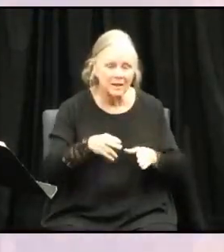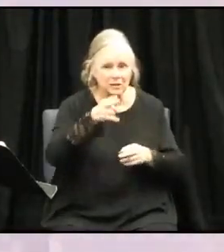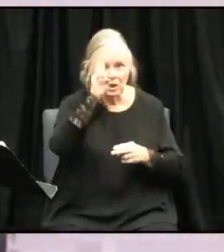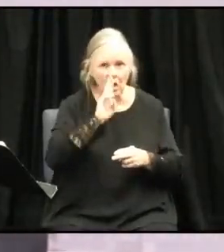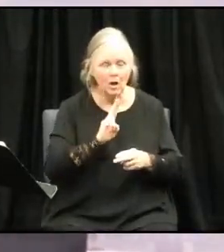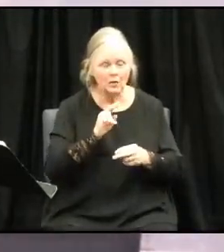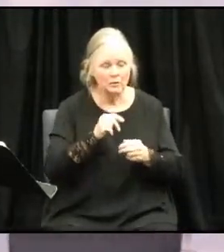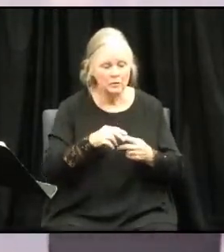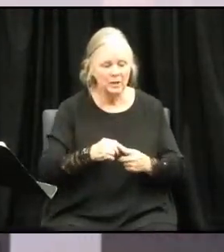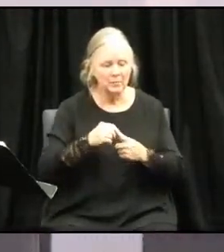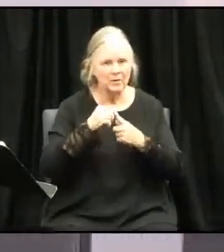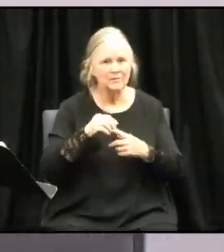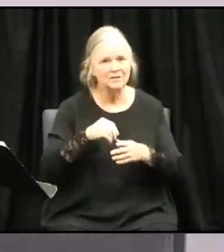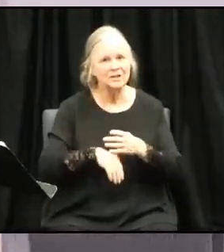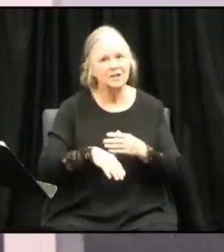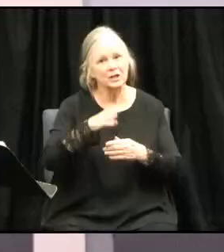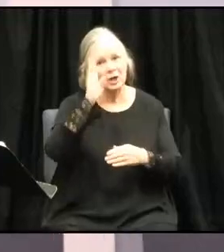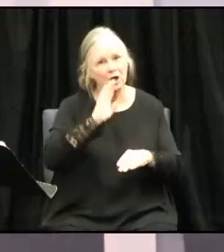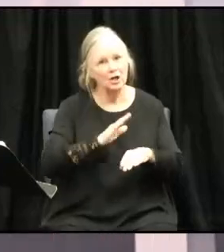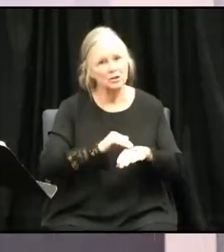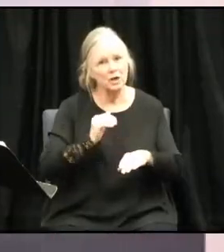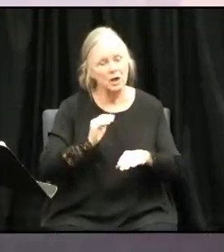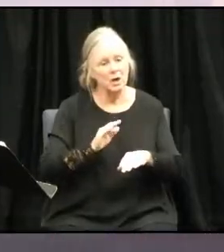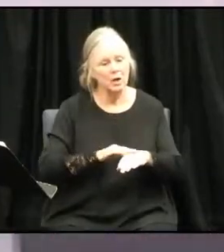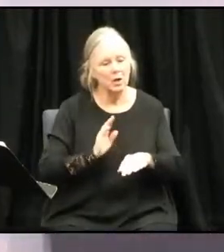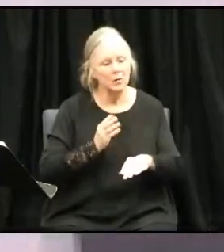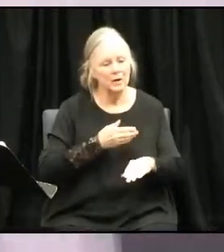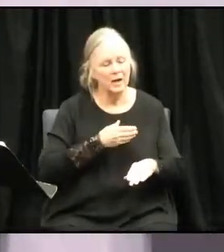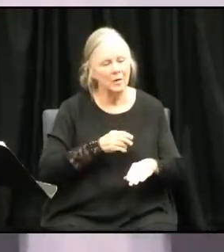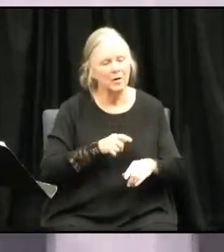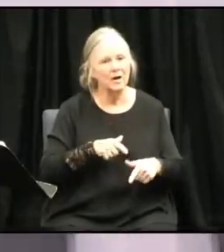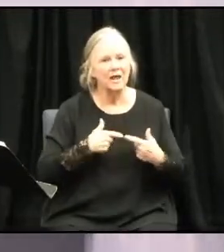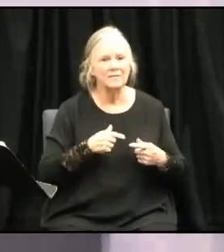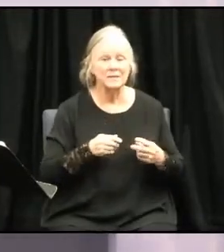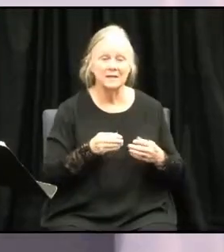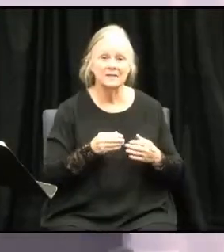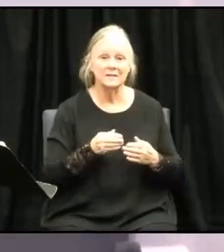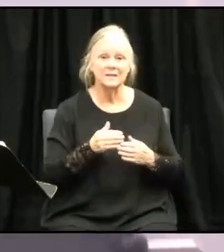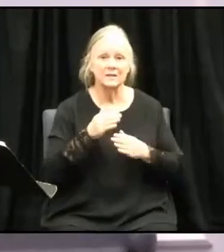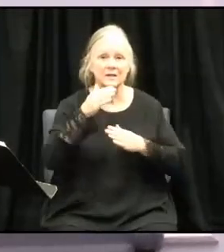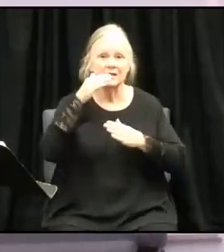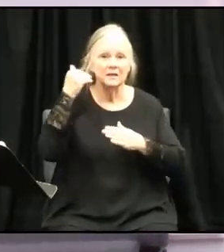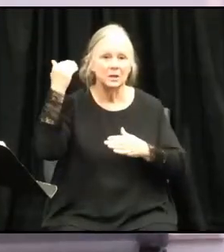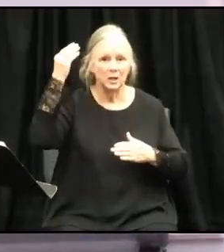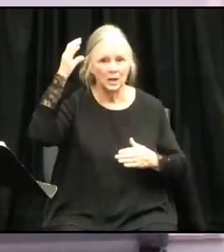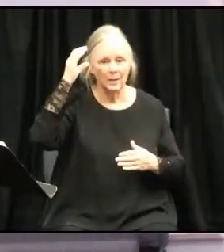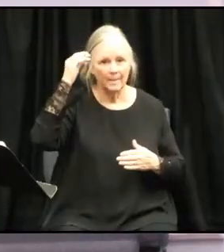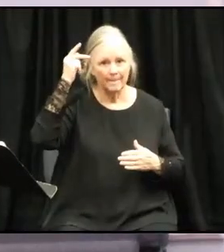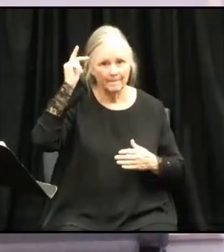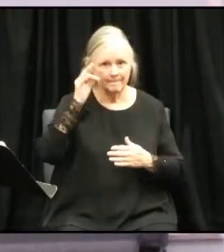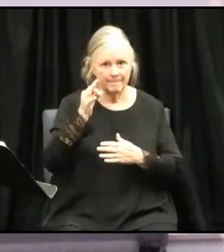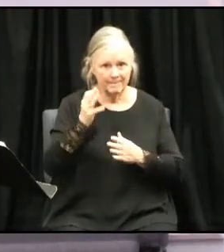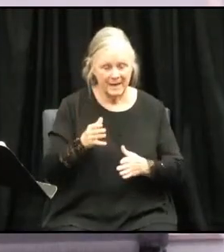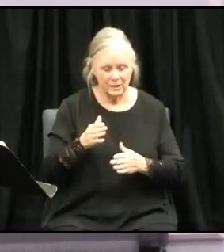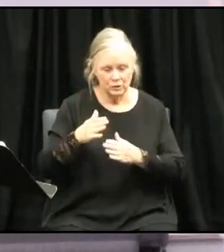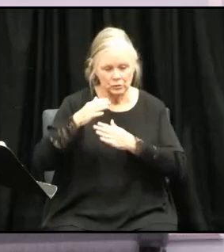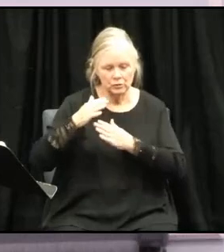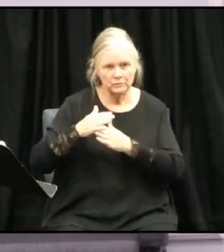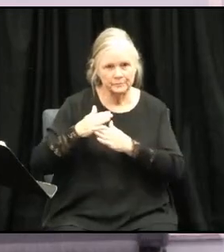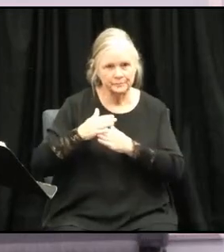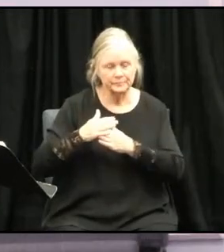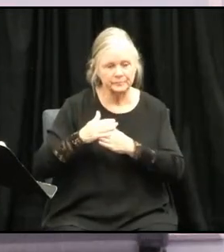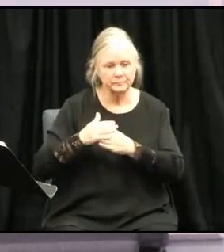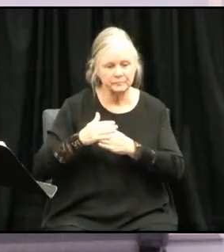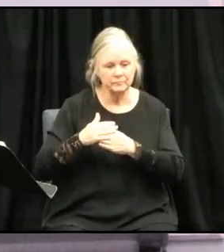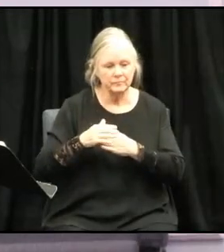in the call of God on our lives as a lead pastor to serve in for 27 years now in three states,